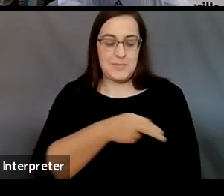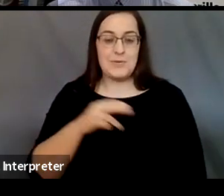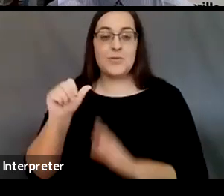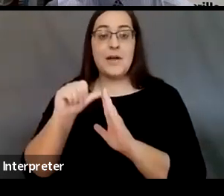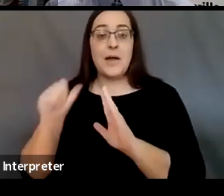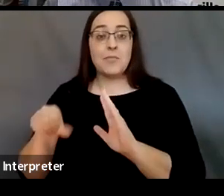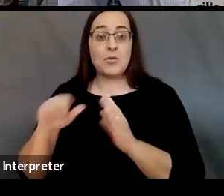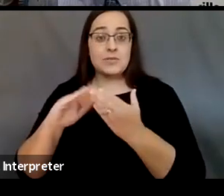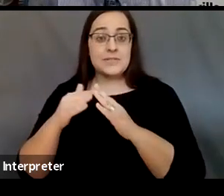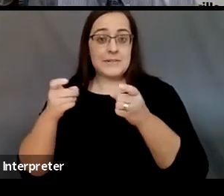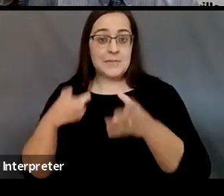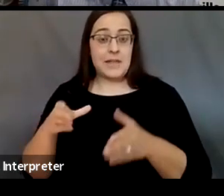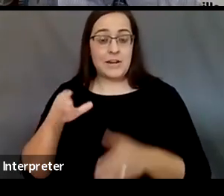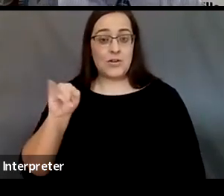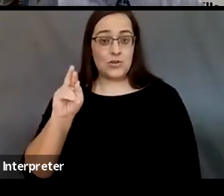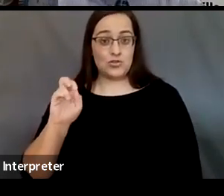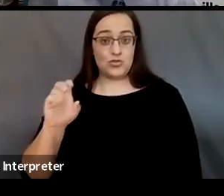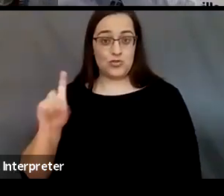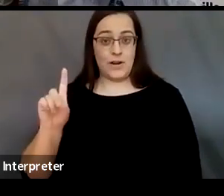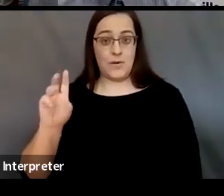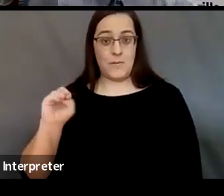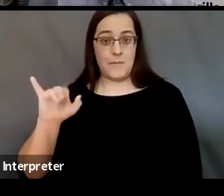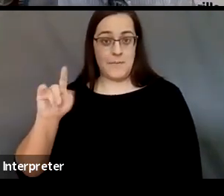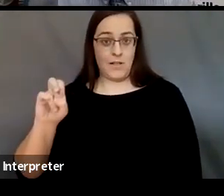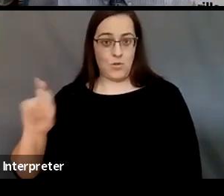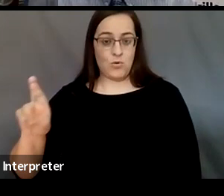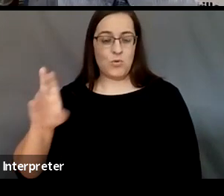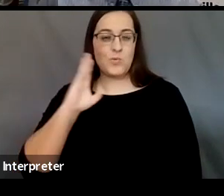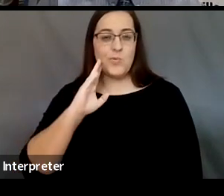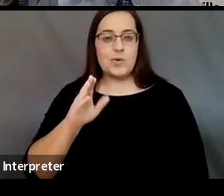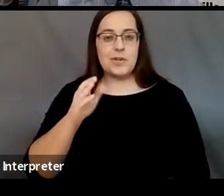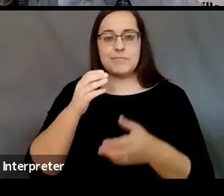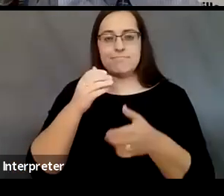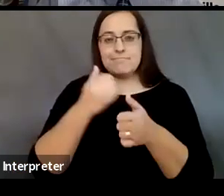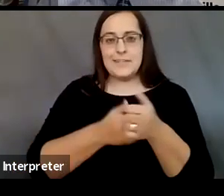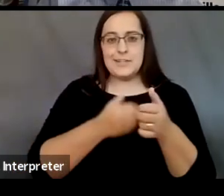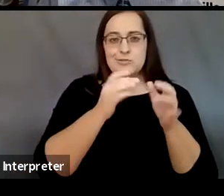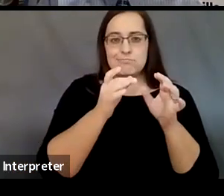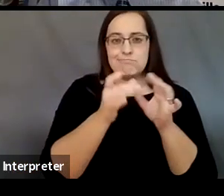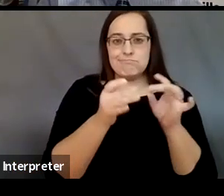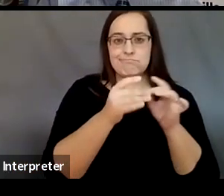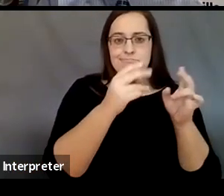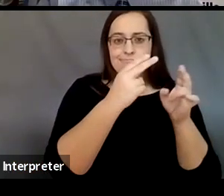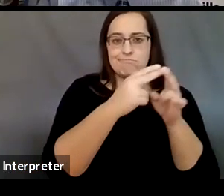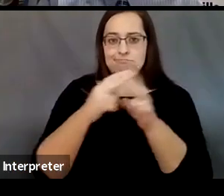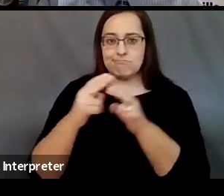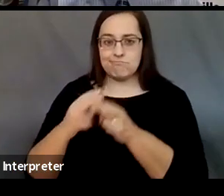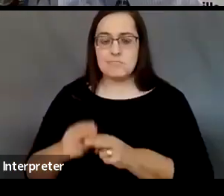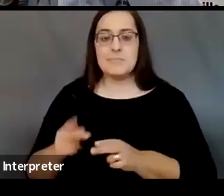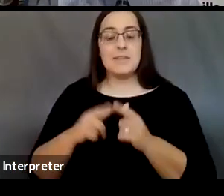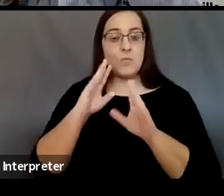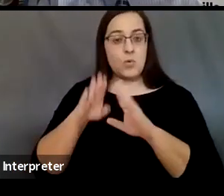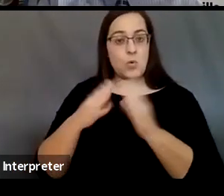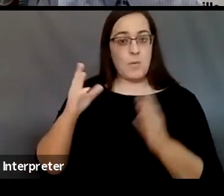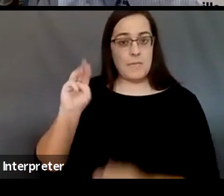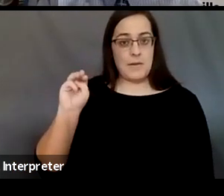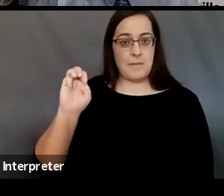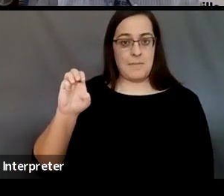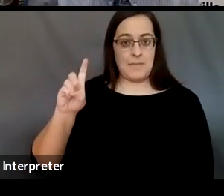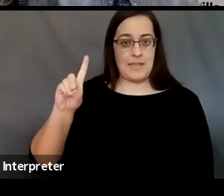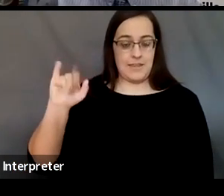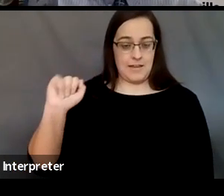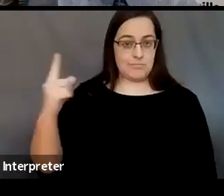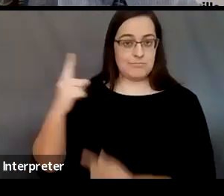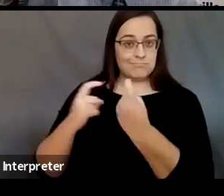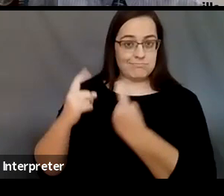Miller. What we'll do is we'll turn it over to our panel members for brief introductions, and then we will take questions from our media members who are in attendance. Let's go ahead and start